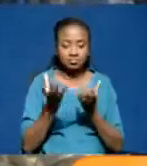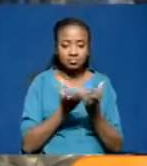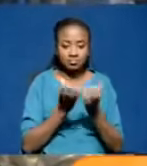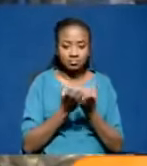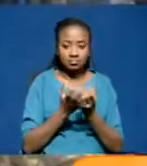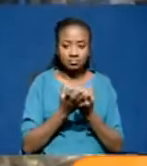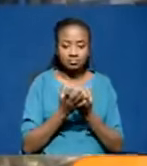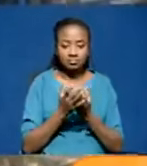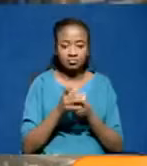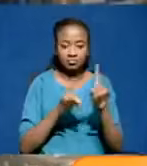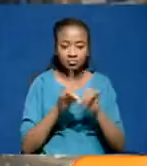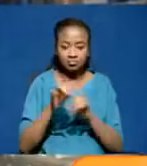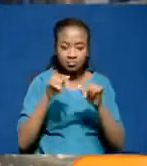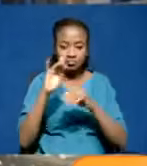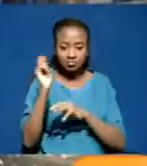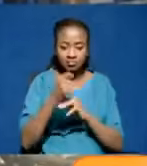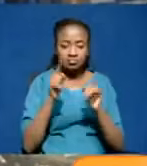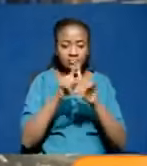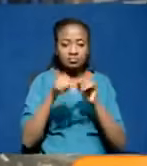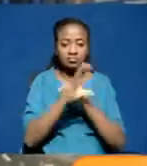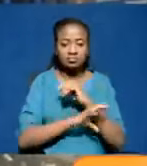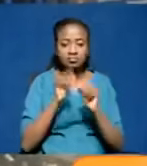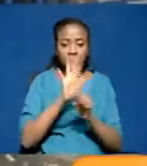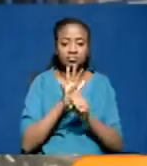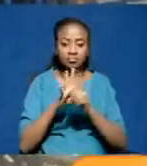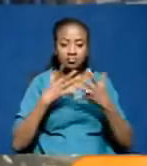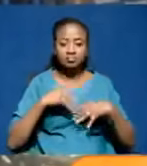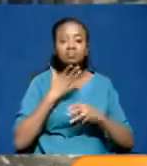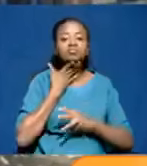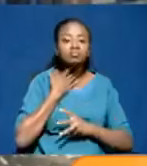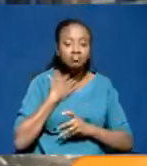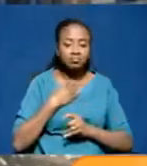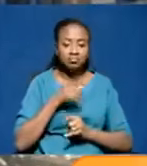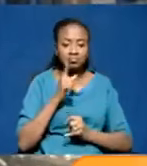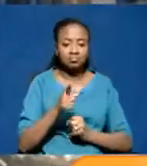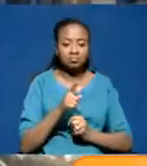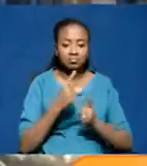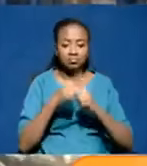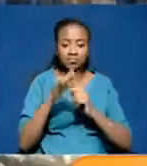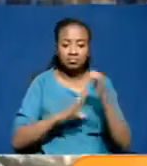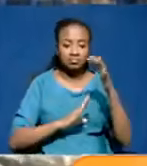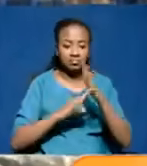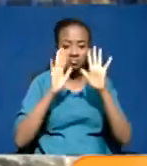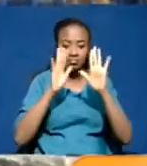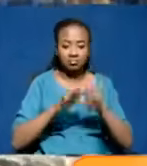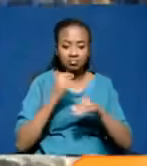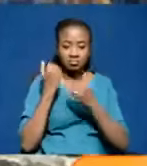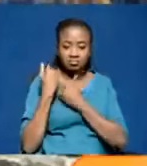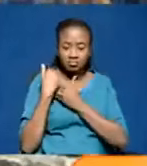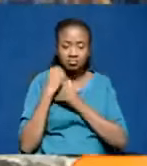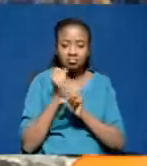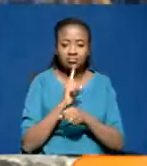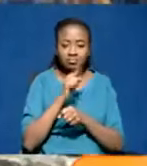the country looking to move into e-mobility, Rome Electric is playing a pivotal role in making sure that this sector